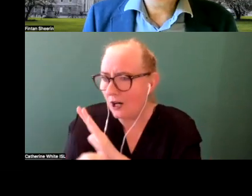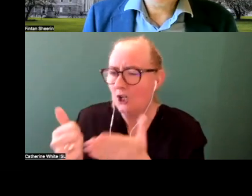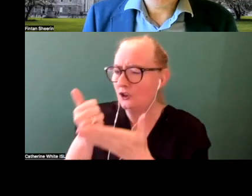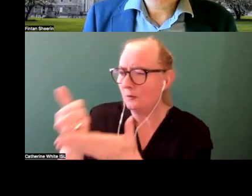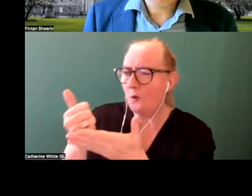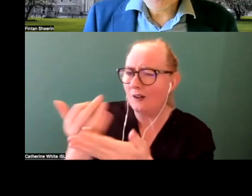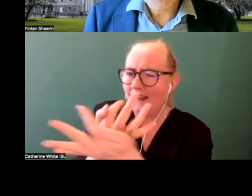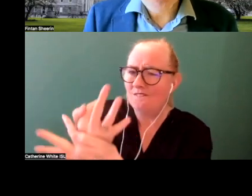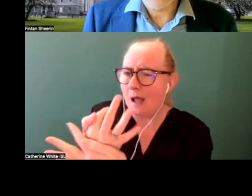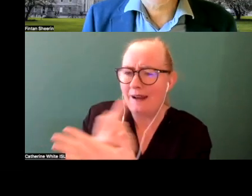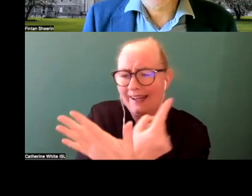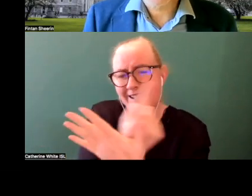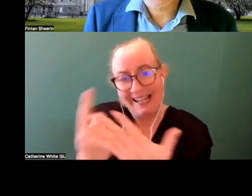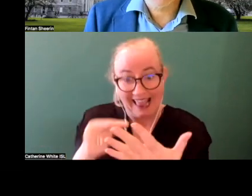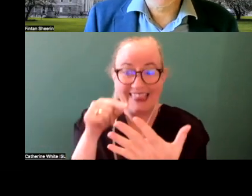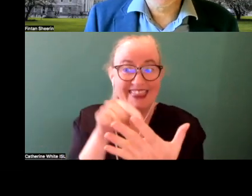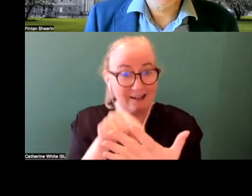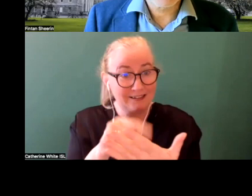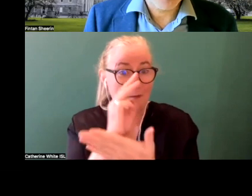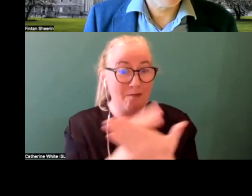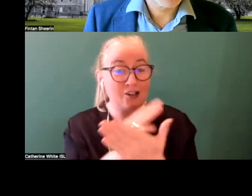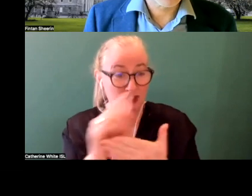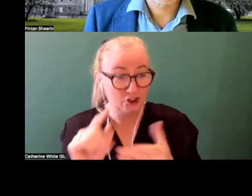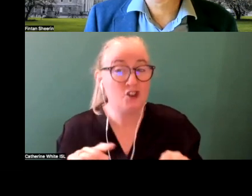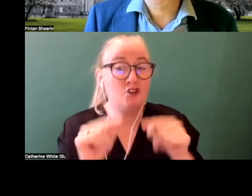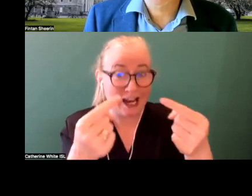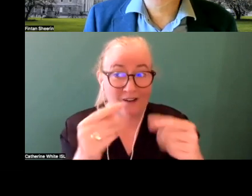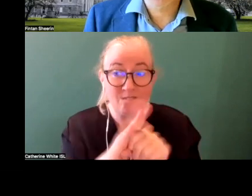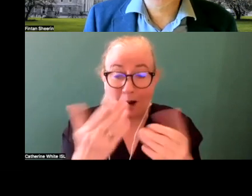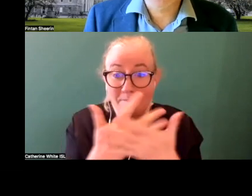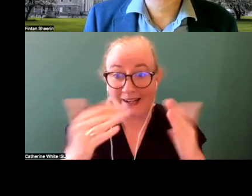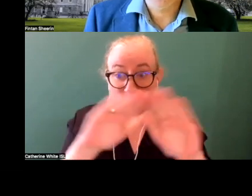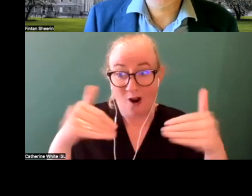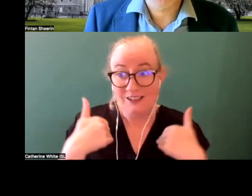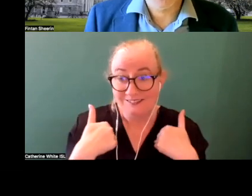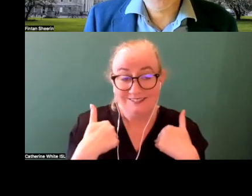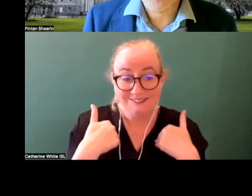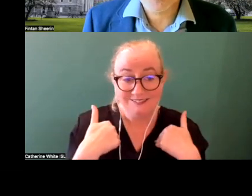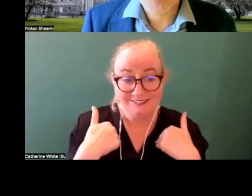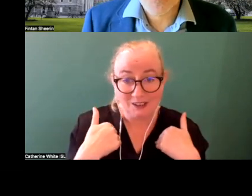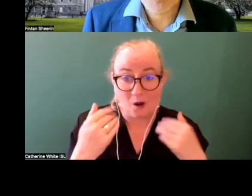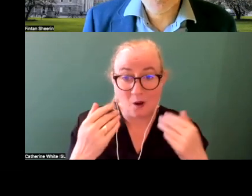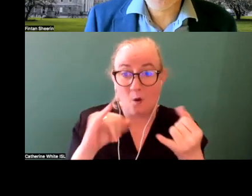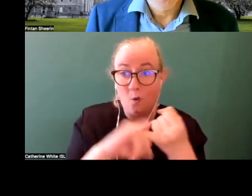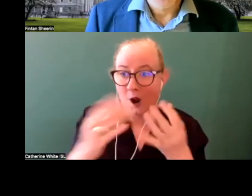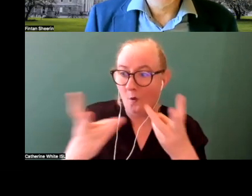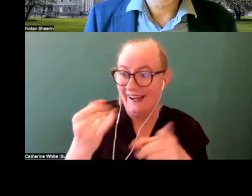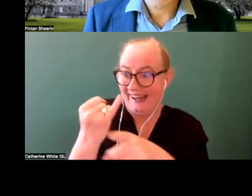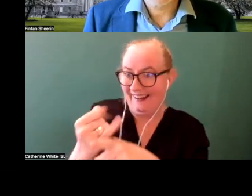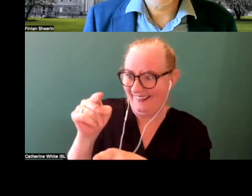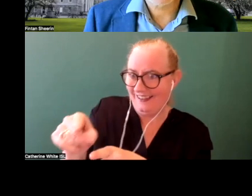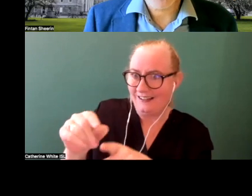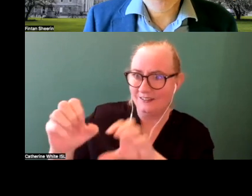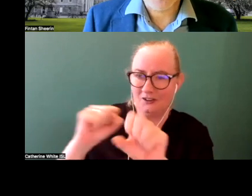And that's going to be challenging, I think, to many of us working those working in service, because we